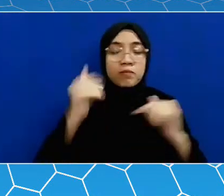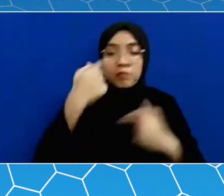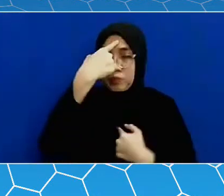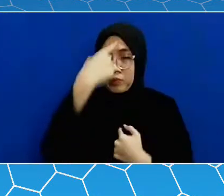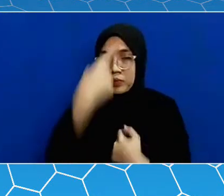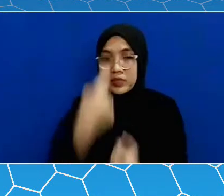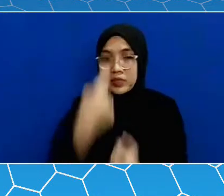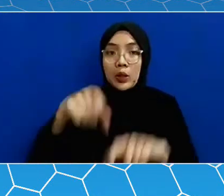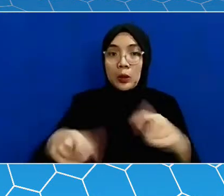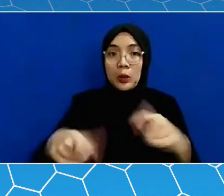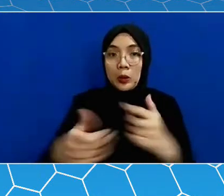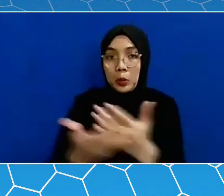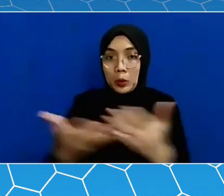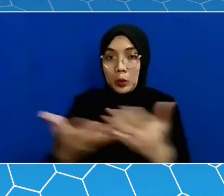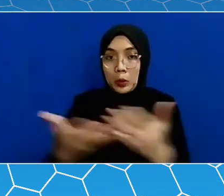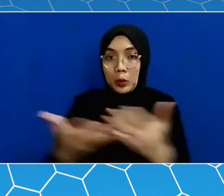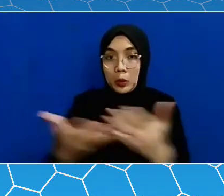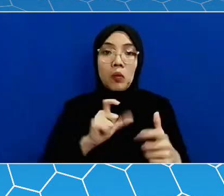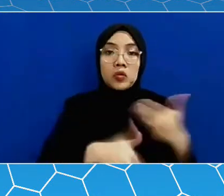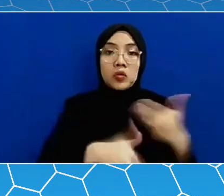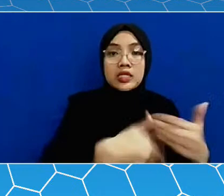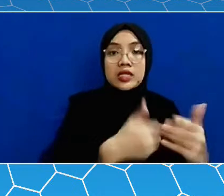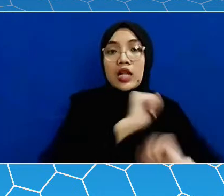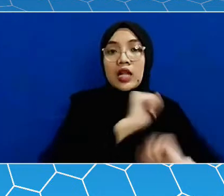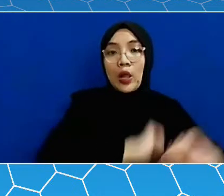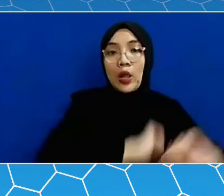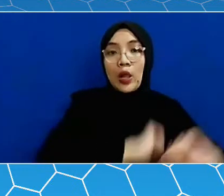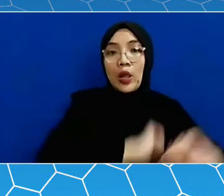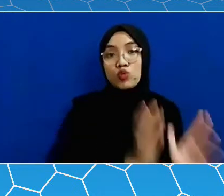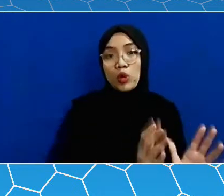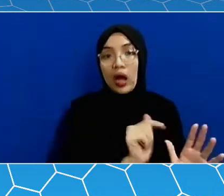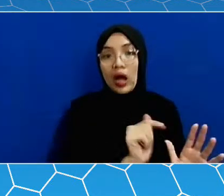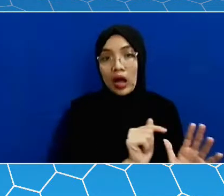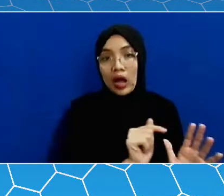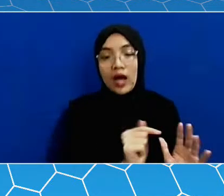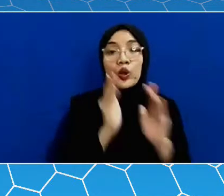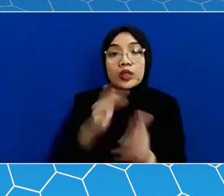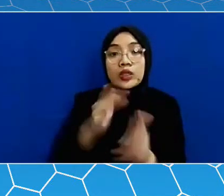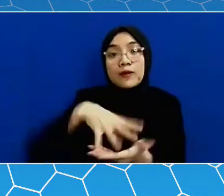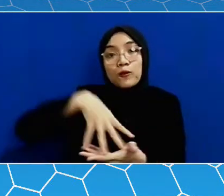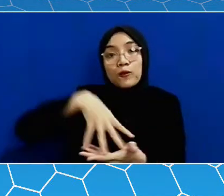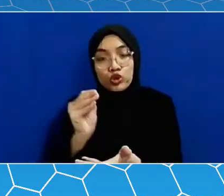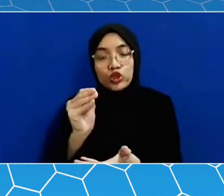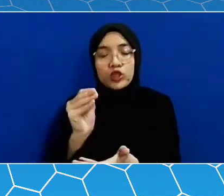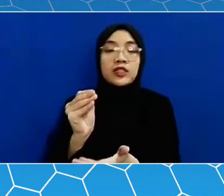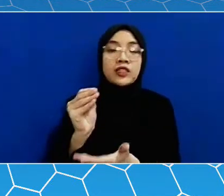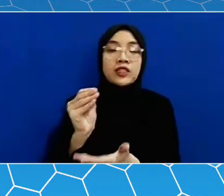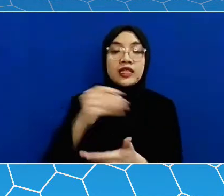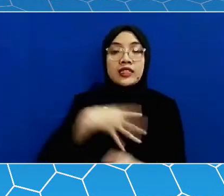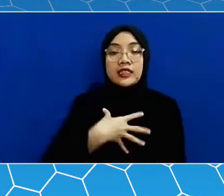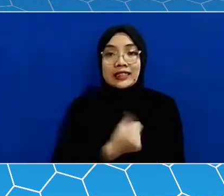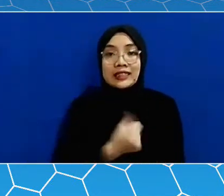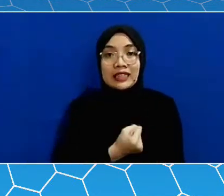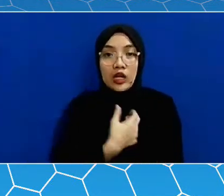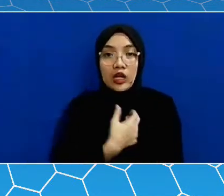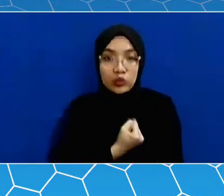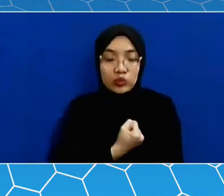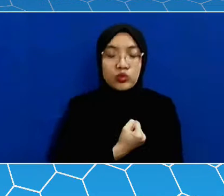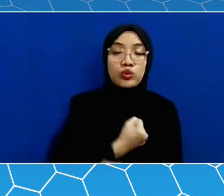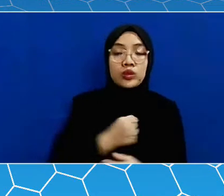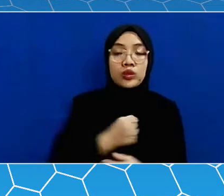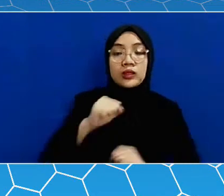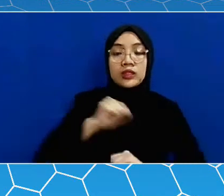in London across the 7 centers? So this is a system to help us